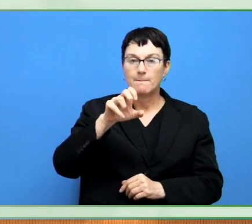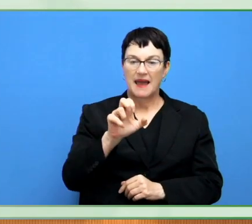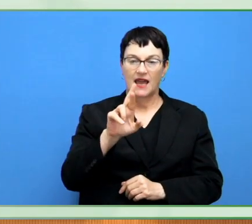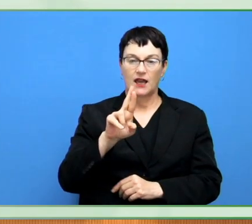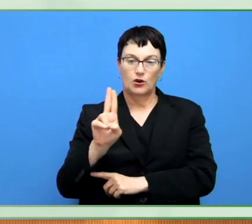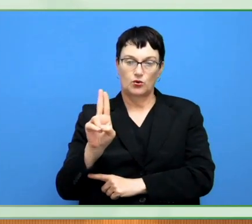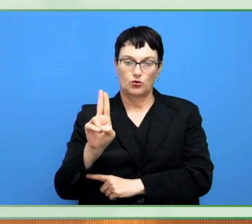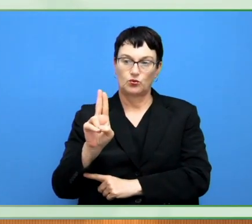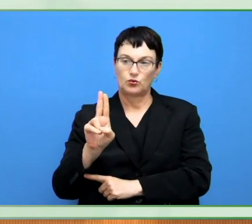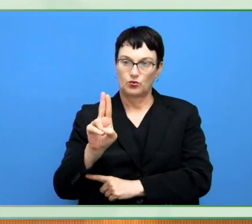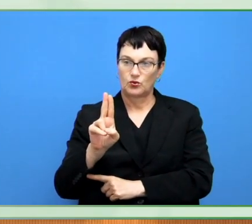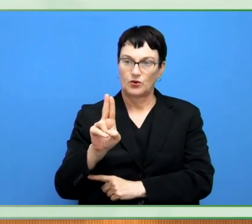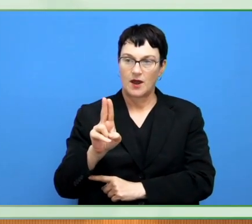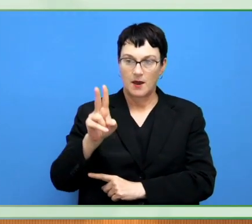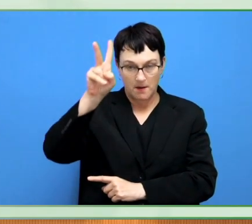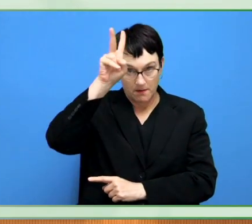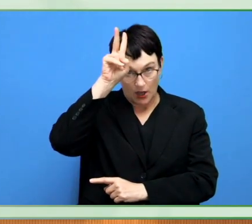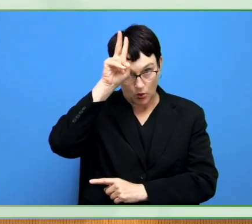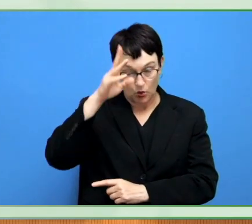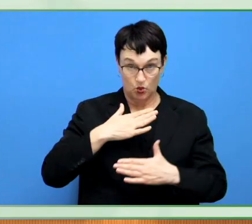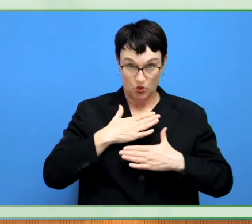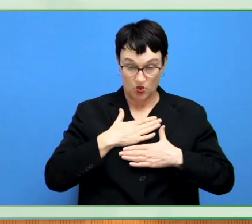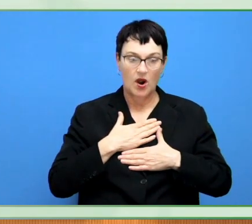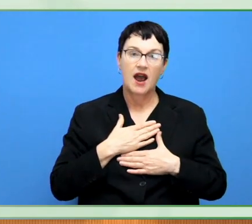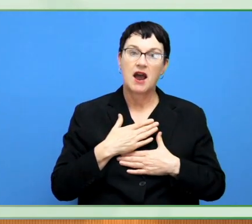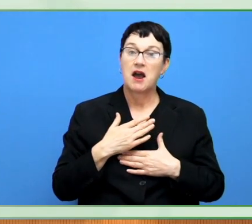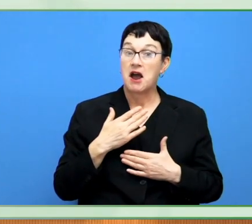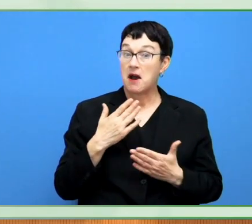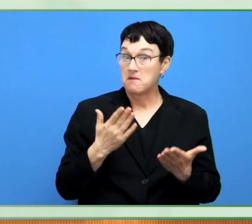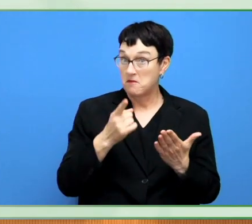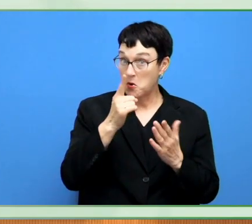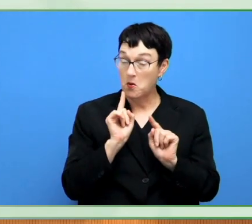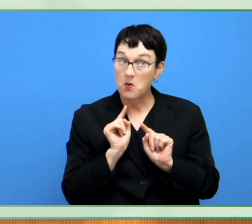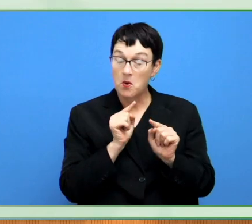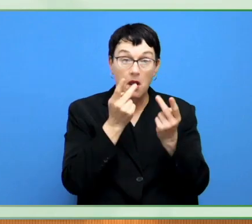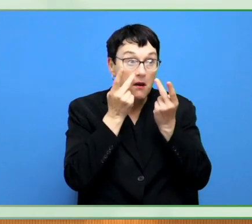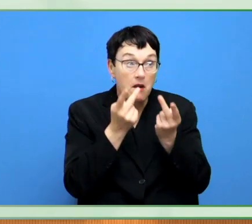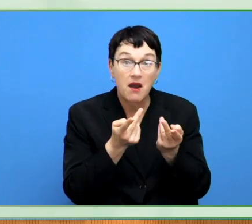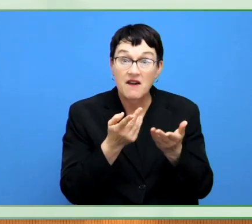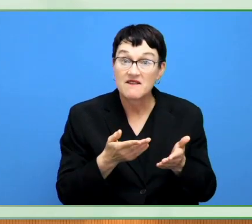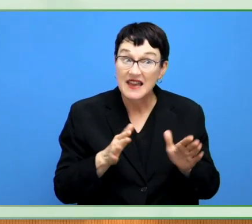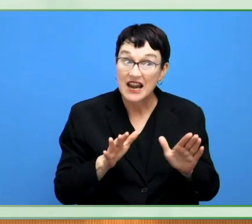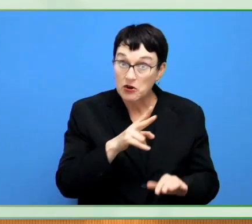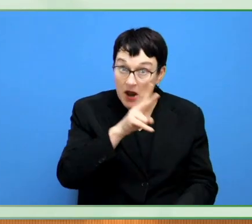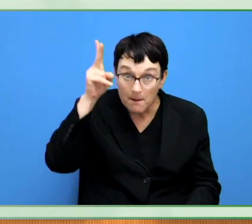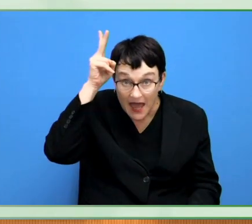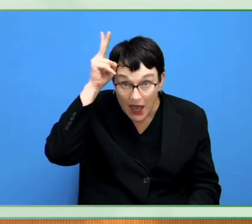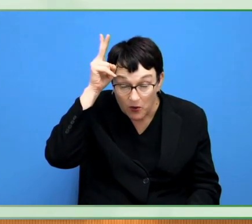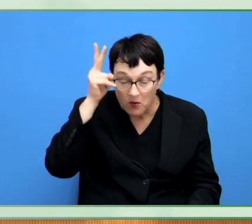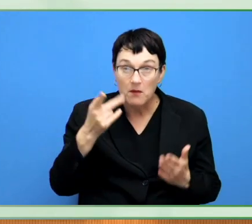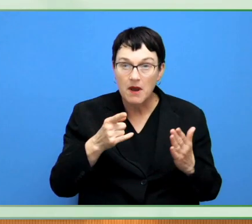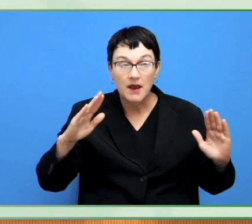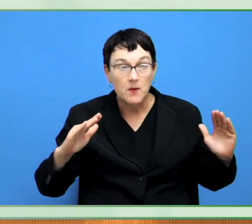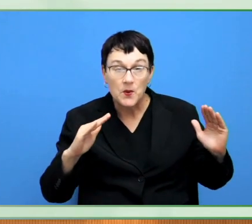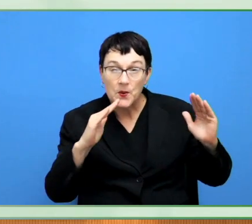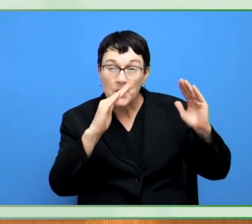Cusco, which is, if have you been to Peru and you have traveled to Machu Picchu, probably you should have passed throughout where I was